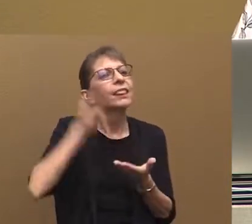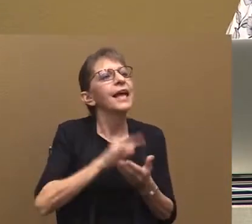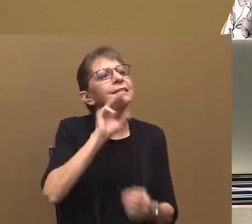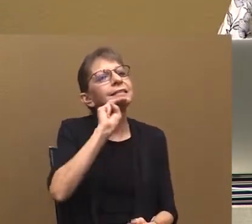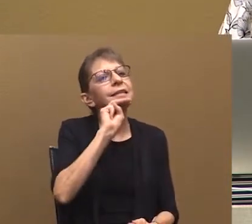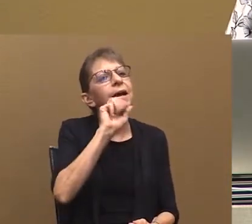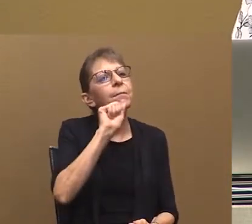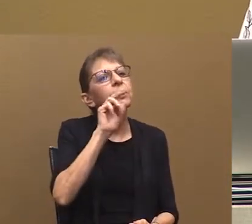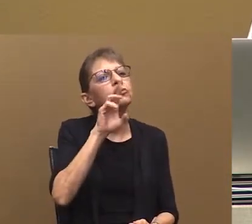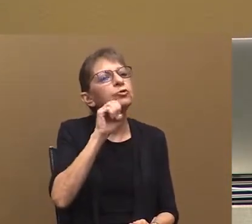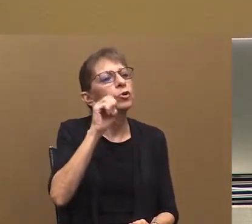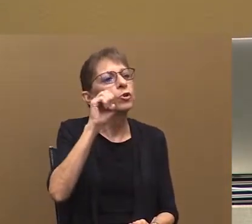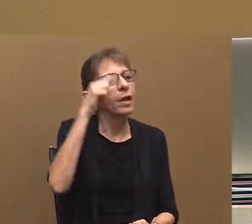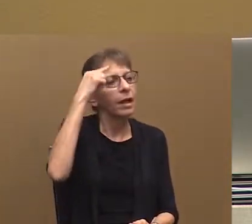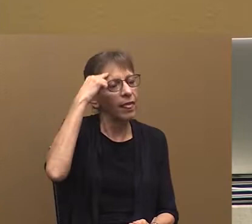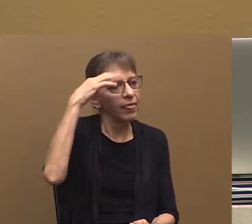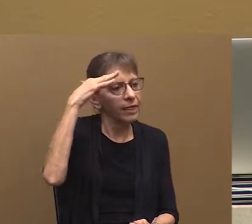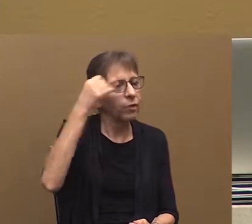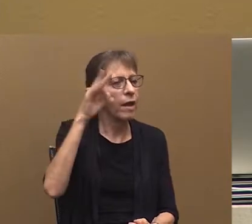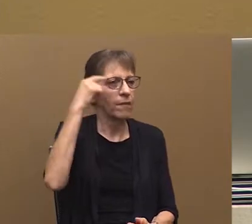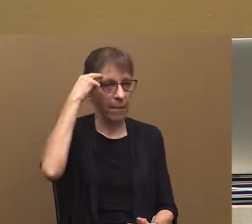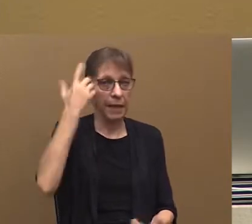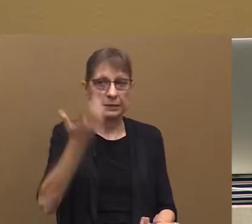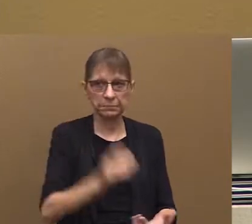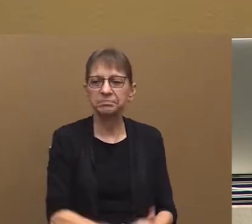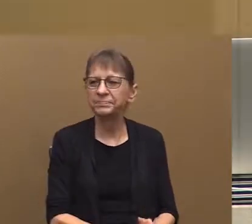less mature theory of mind.